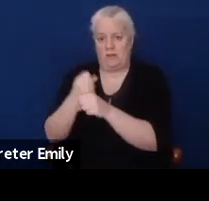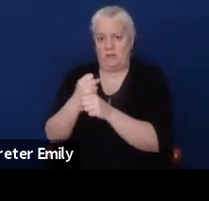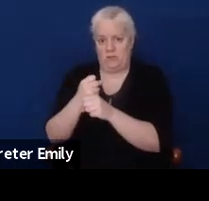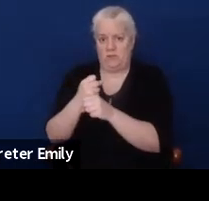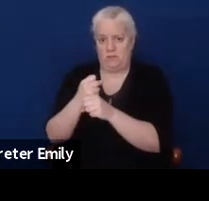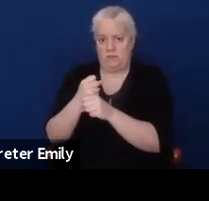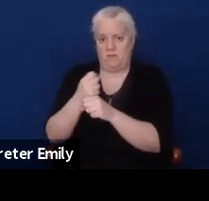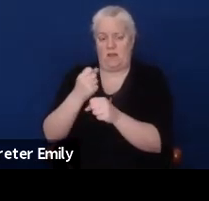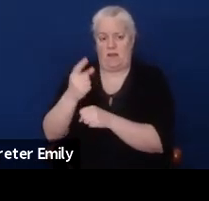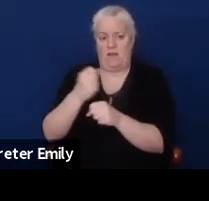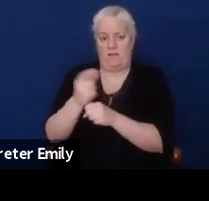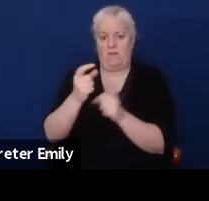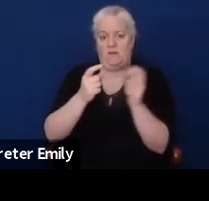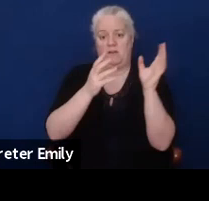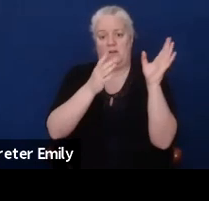to